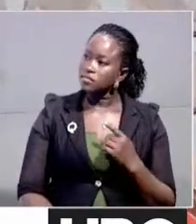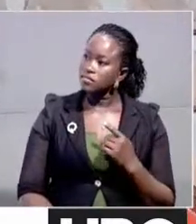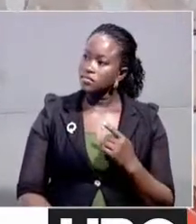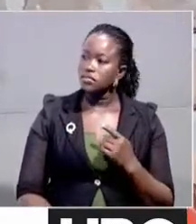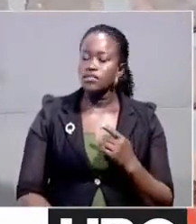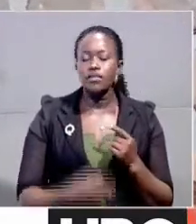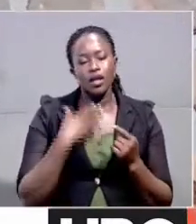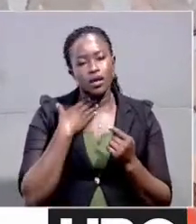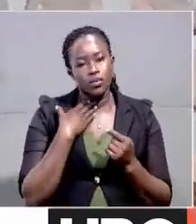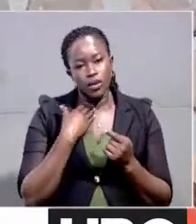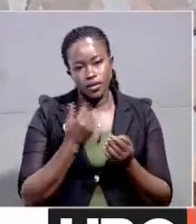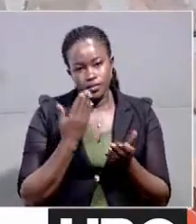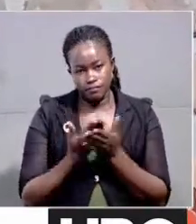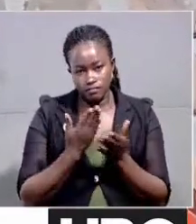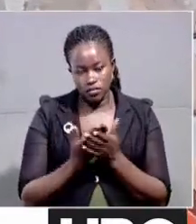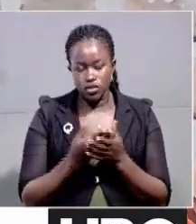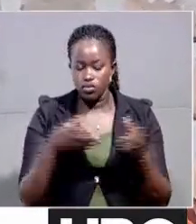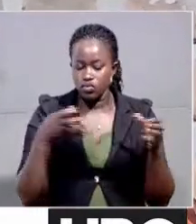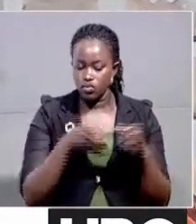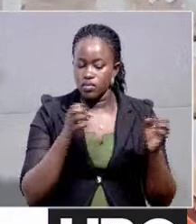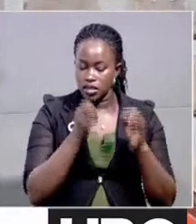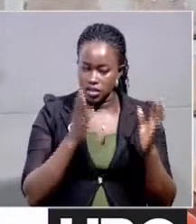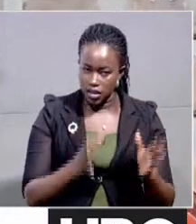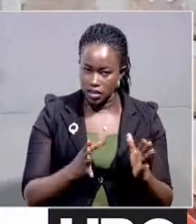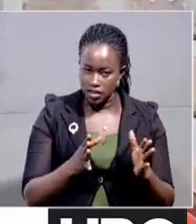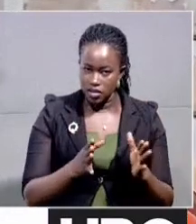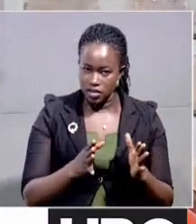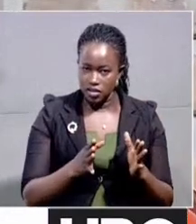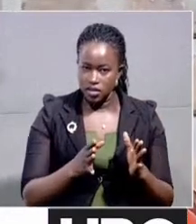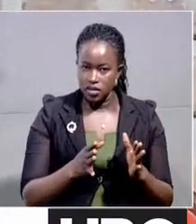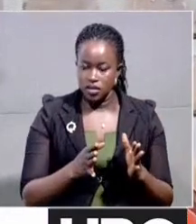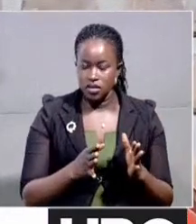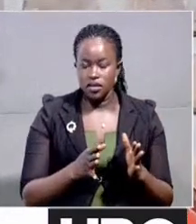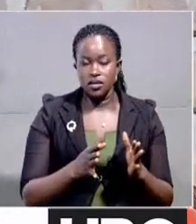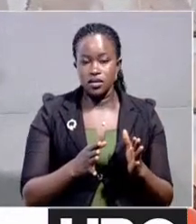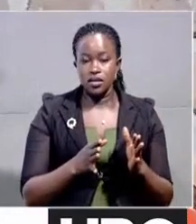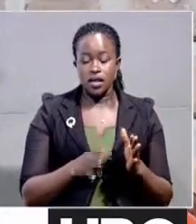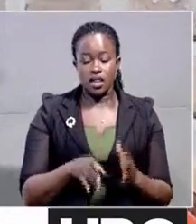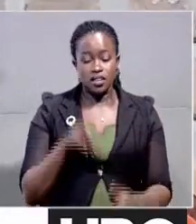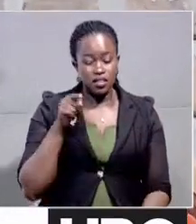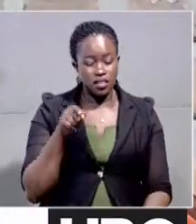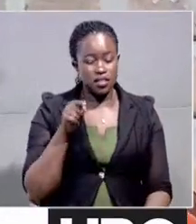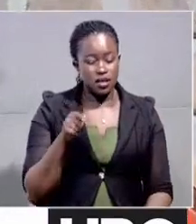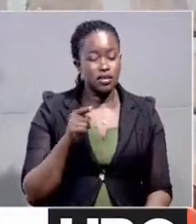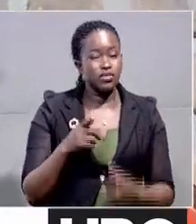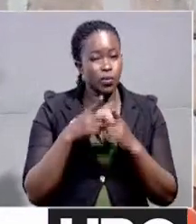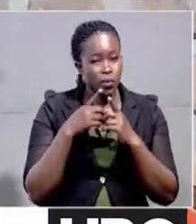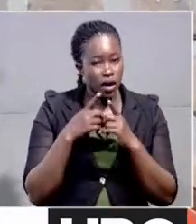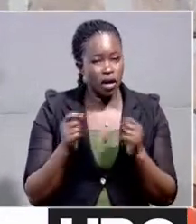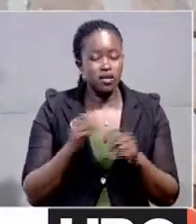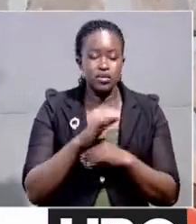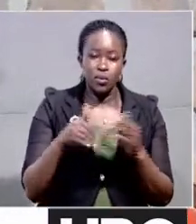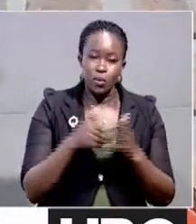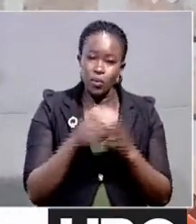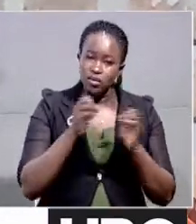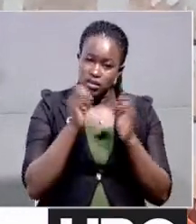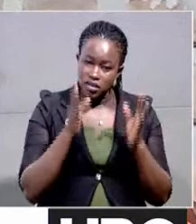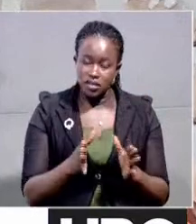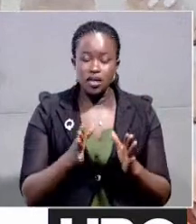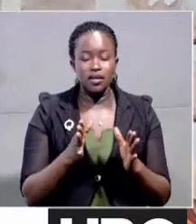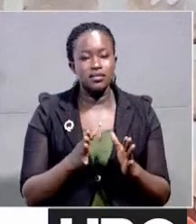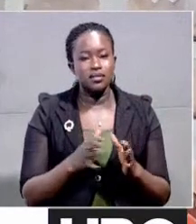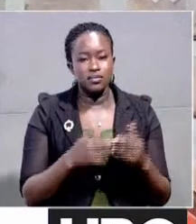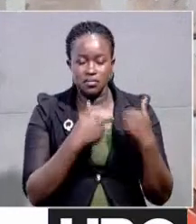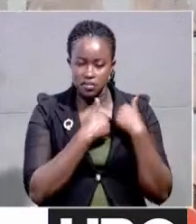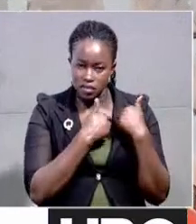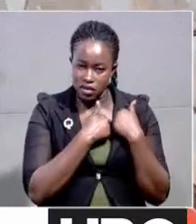okubiriza abasomesa nti ekigambo kino wewaawo kitukwatako fena nga abasomesa aba